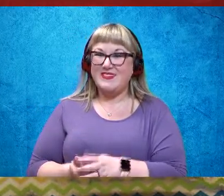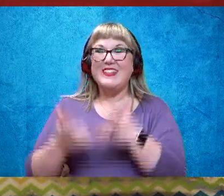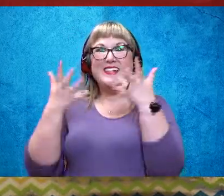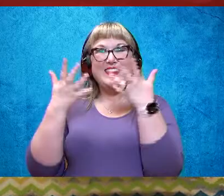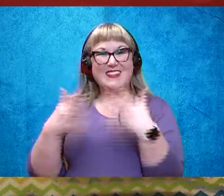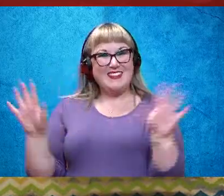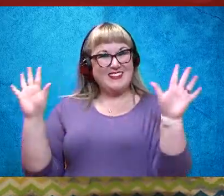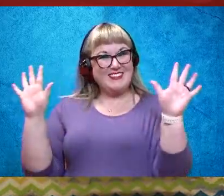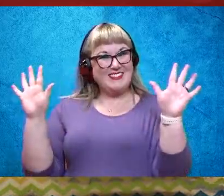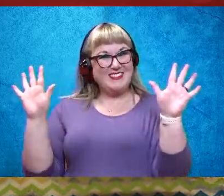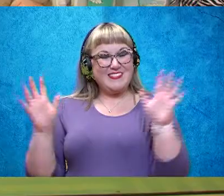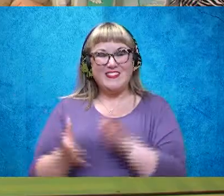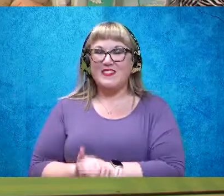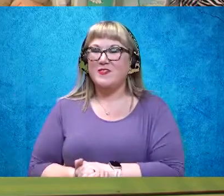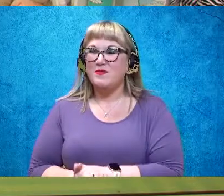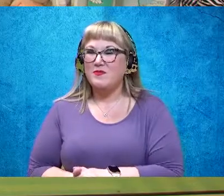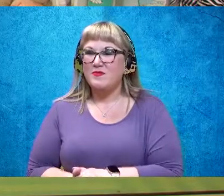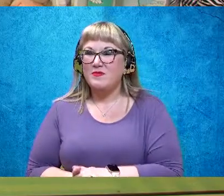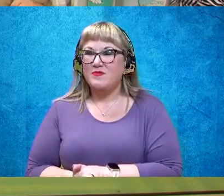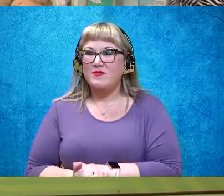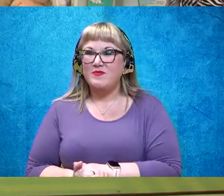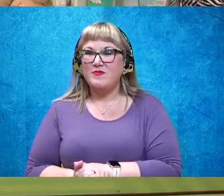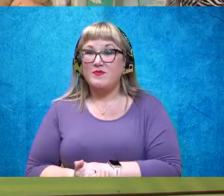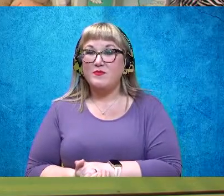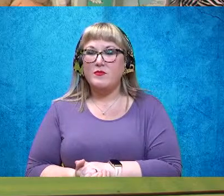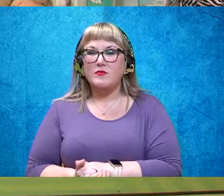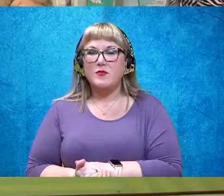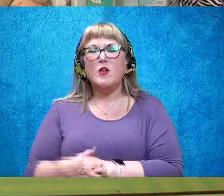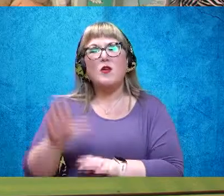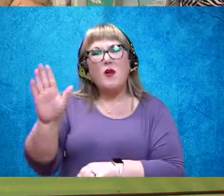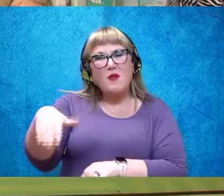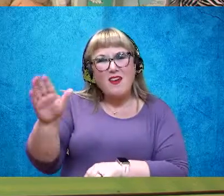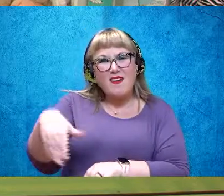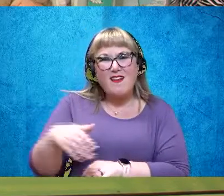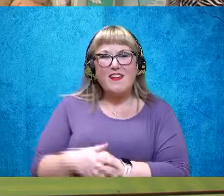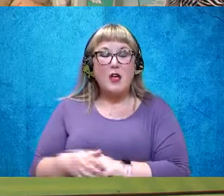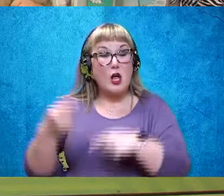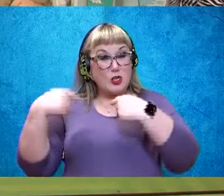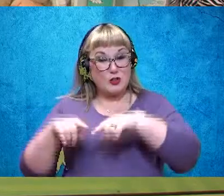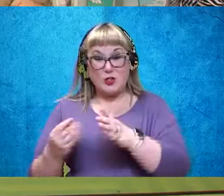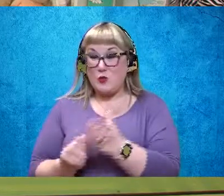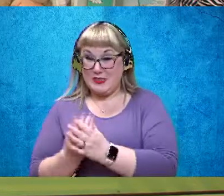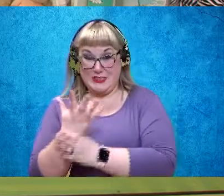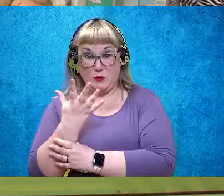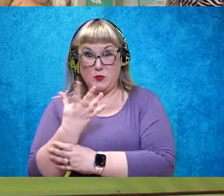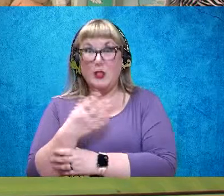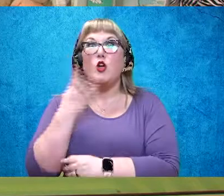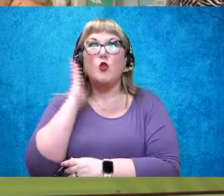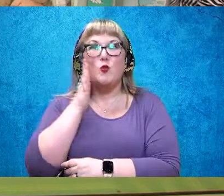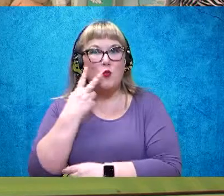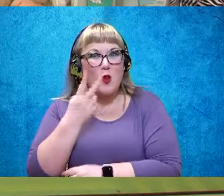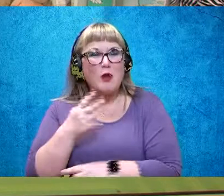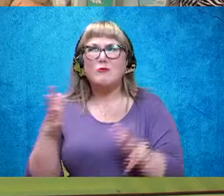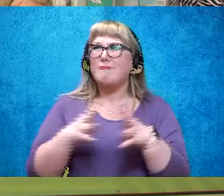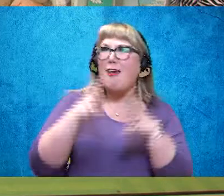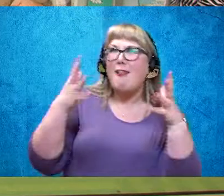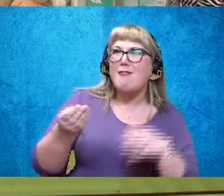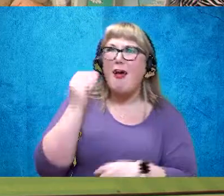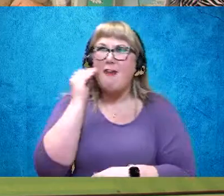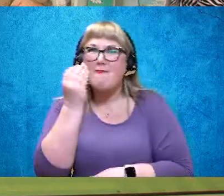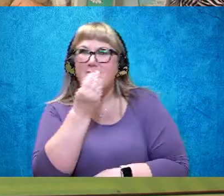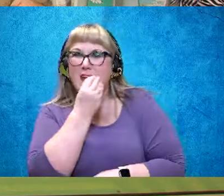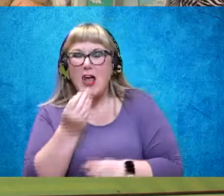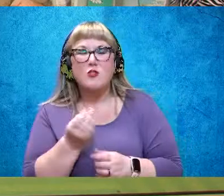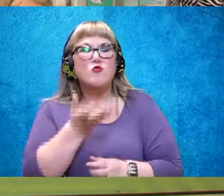The end. So guys, during the season of spring, that's when you're going to see lots of flowers growing,